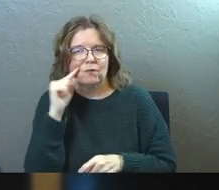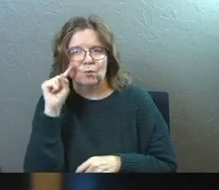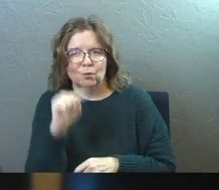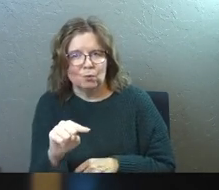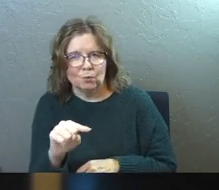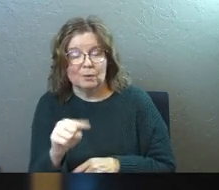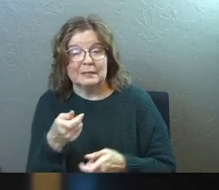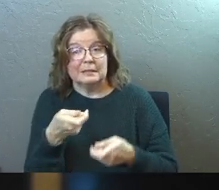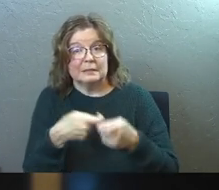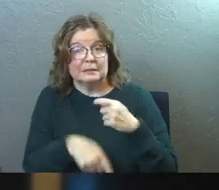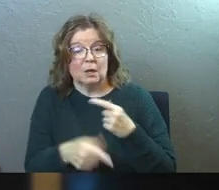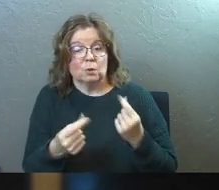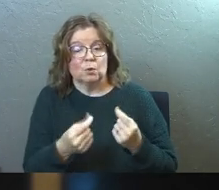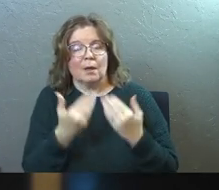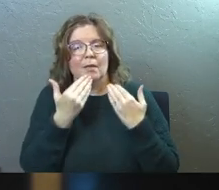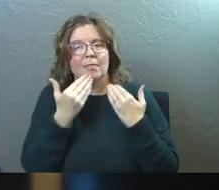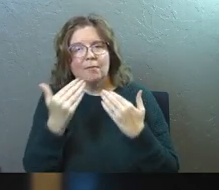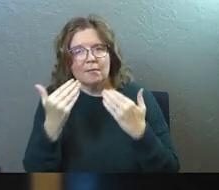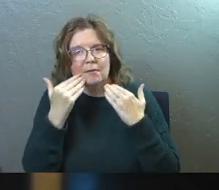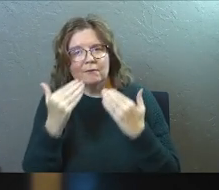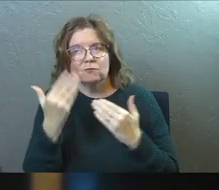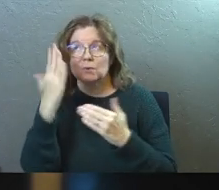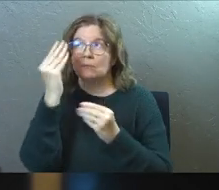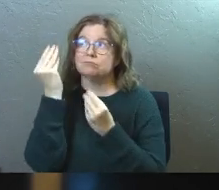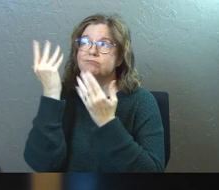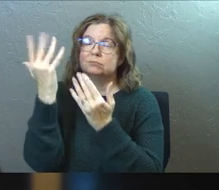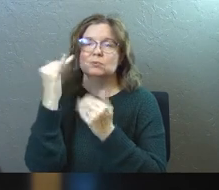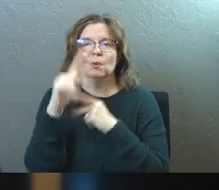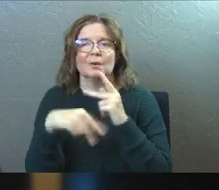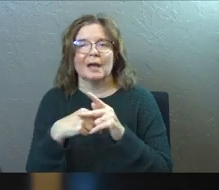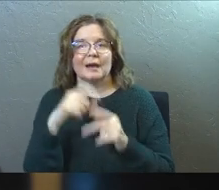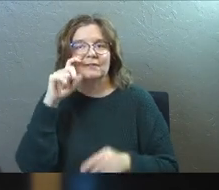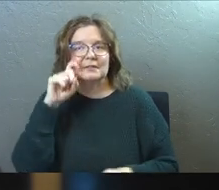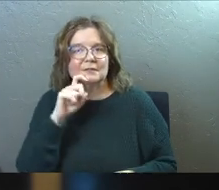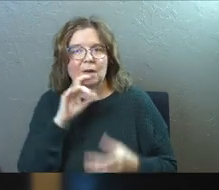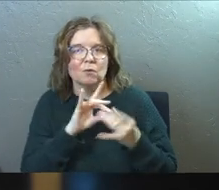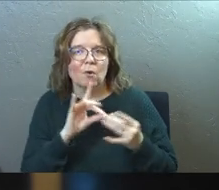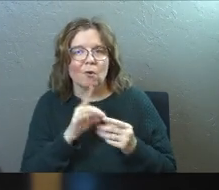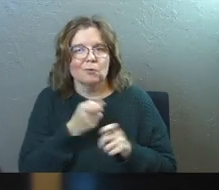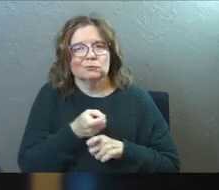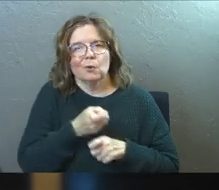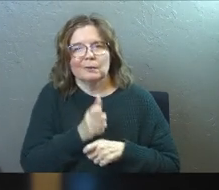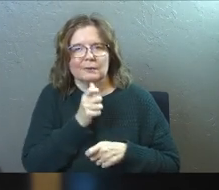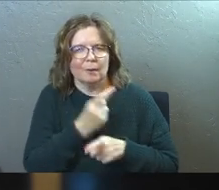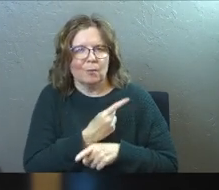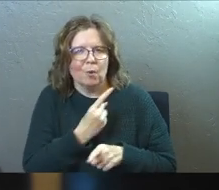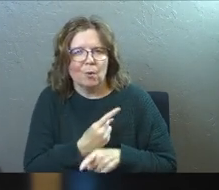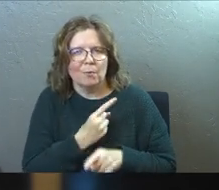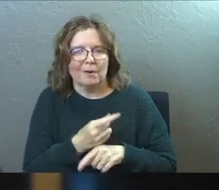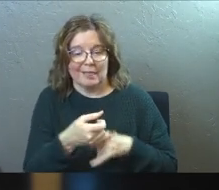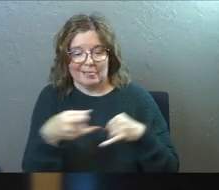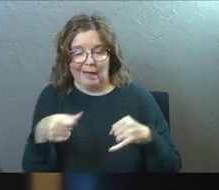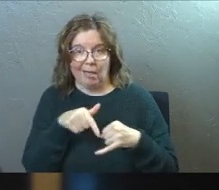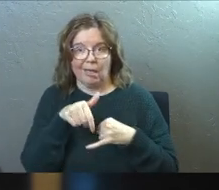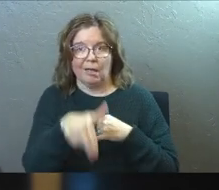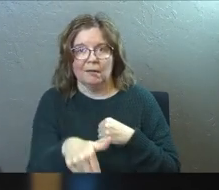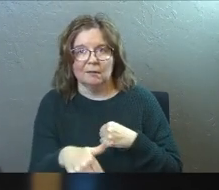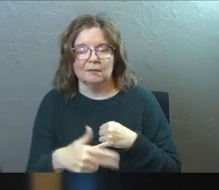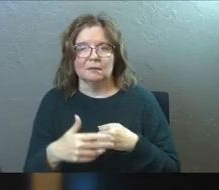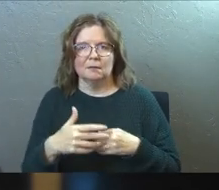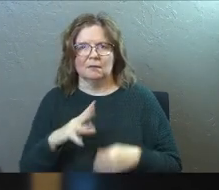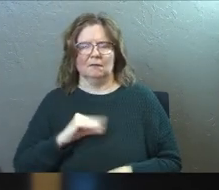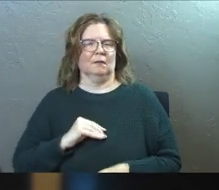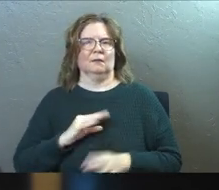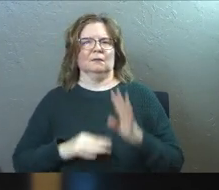this. Instead, let there be thankfulness to God. So some kind of sexualized talk or jokes that are inappropriate, that cross a line, go to a place